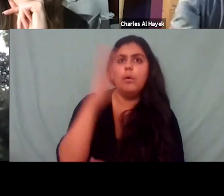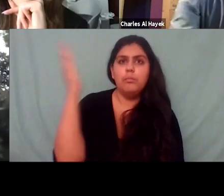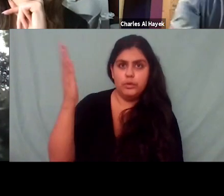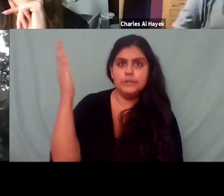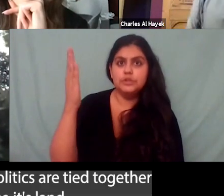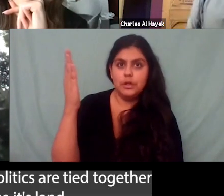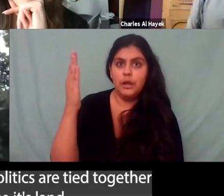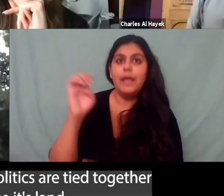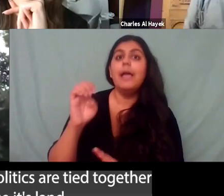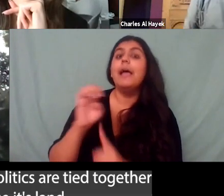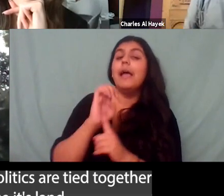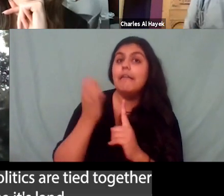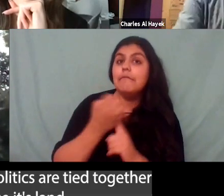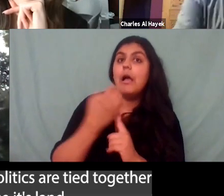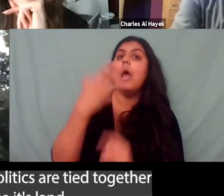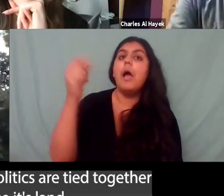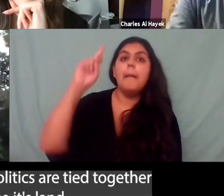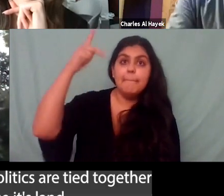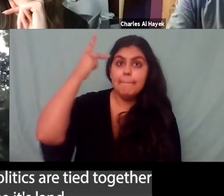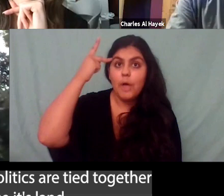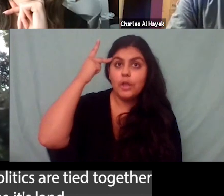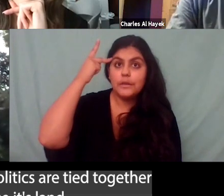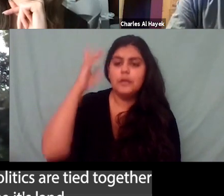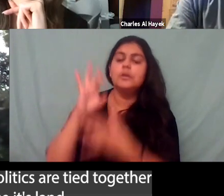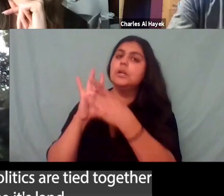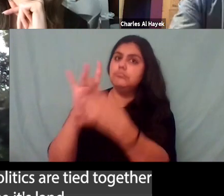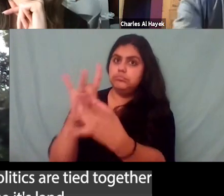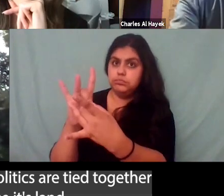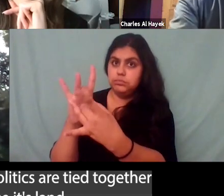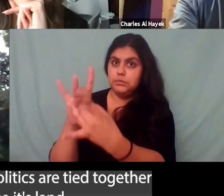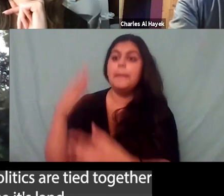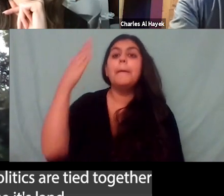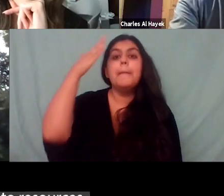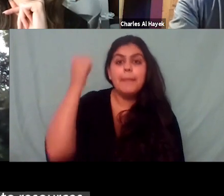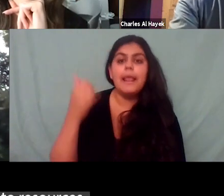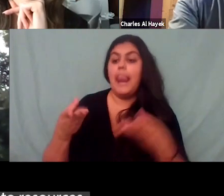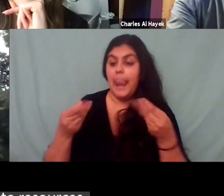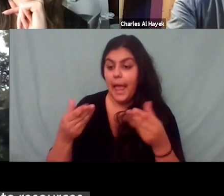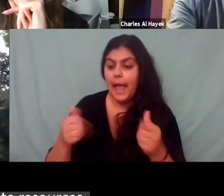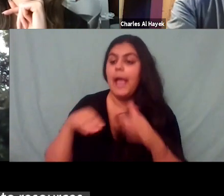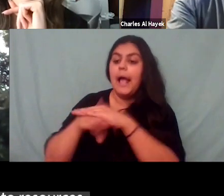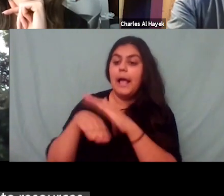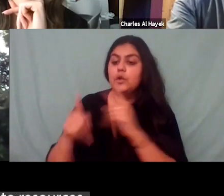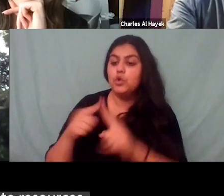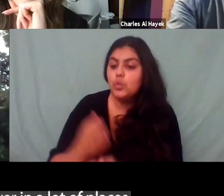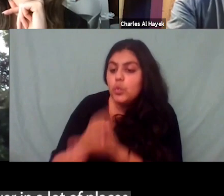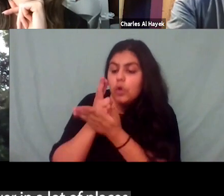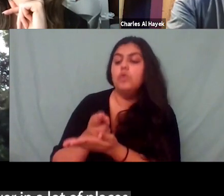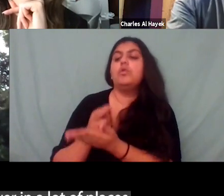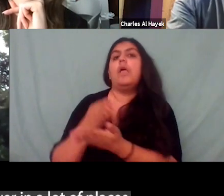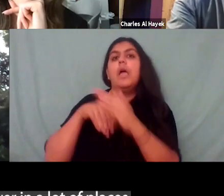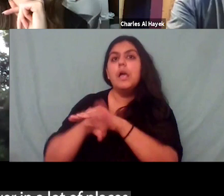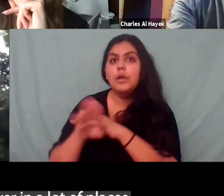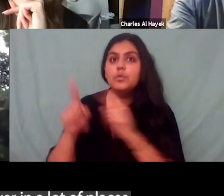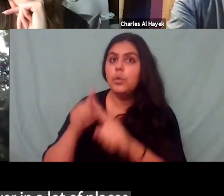presentation, environment and politics are tied together because it's land, it's access to resources, it's